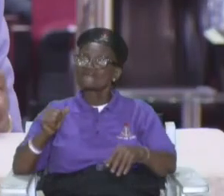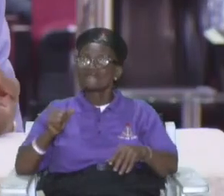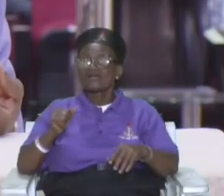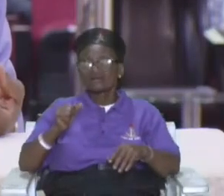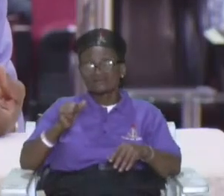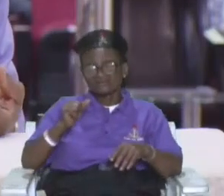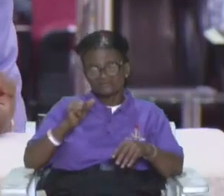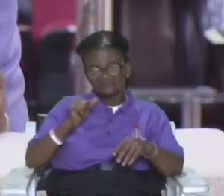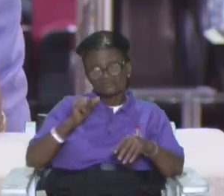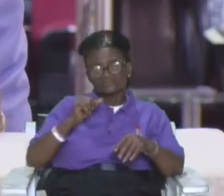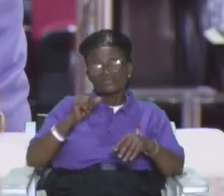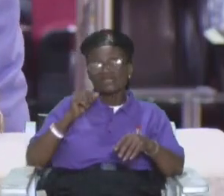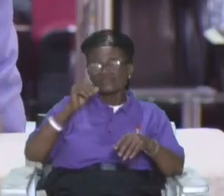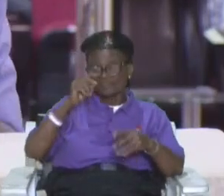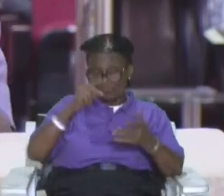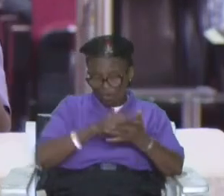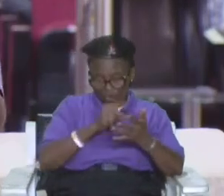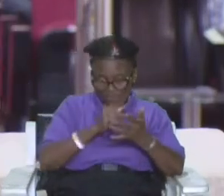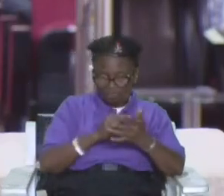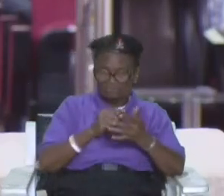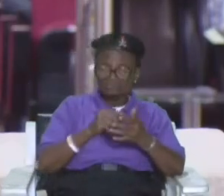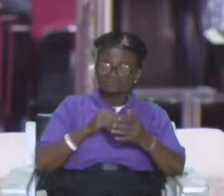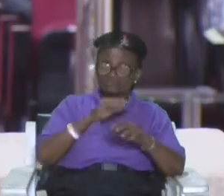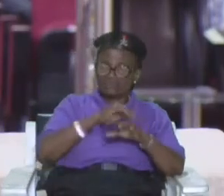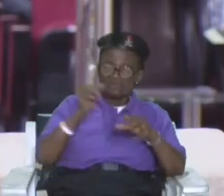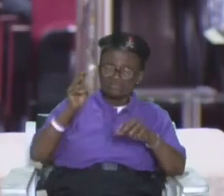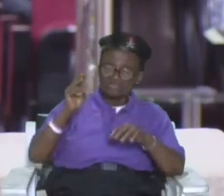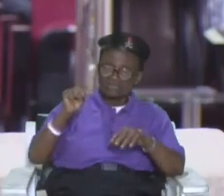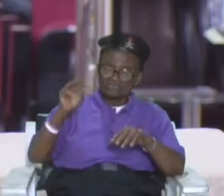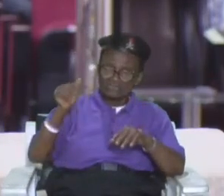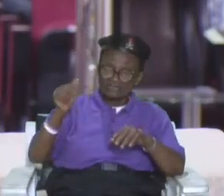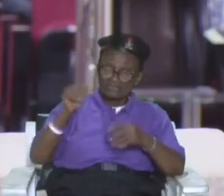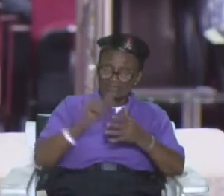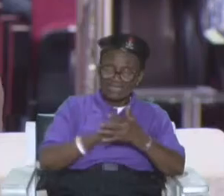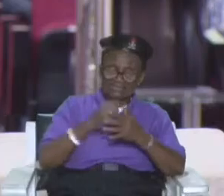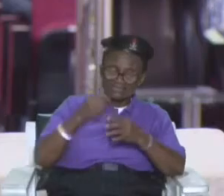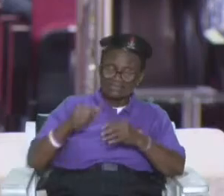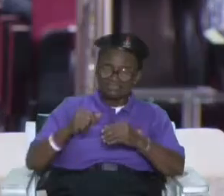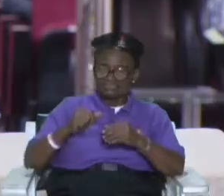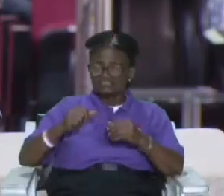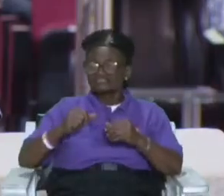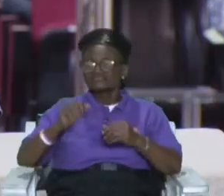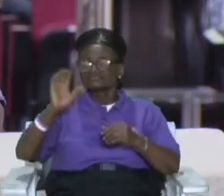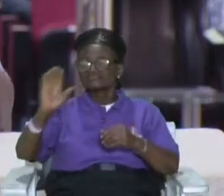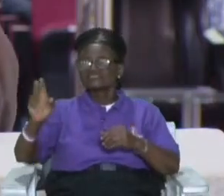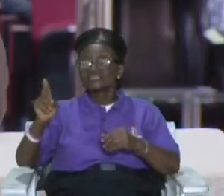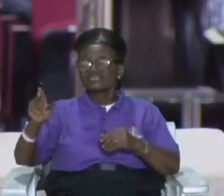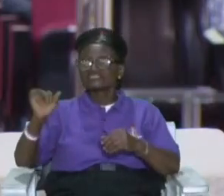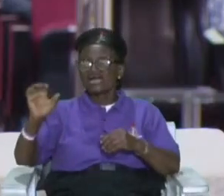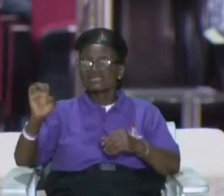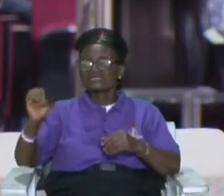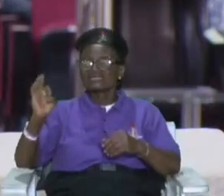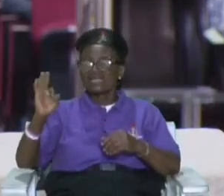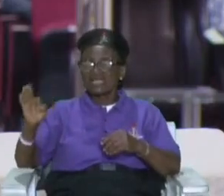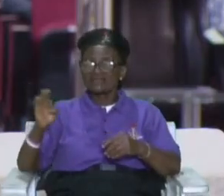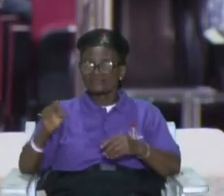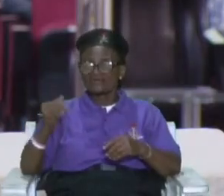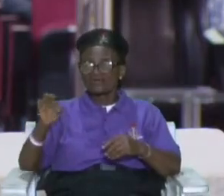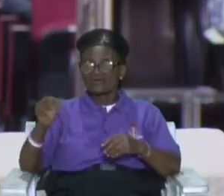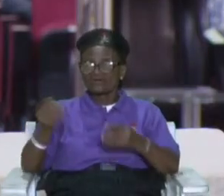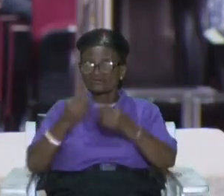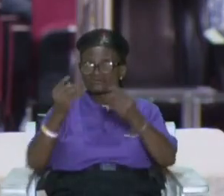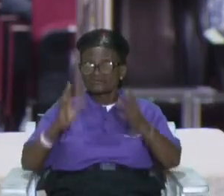sinners, that the Almighty God can take the chief of sinners and turn him to